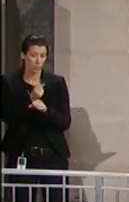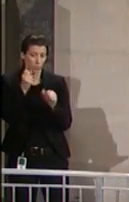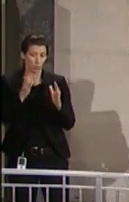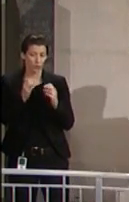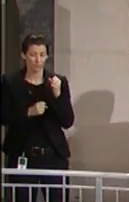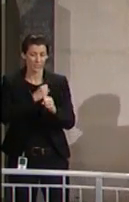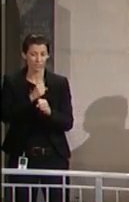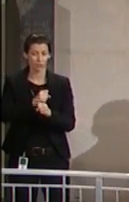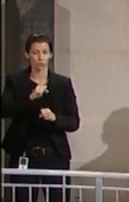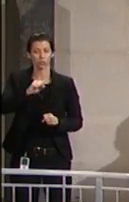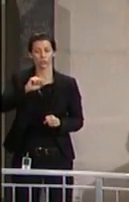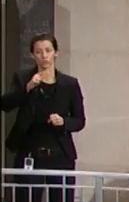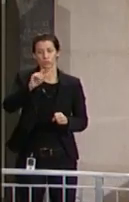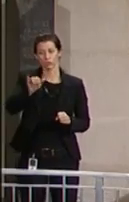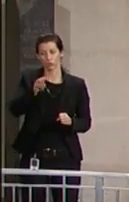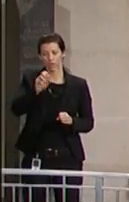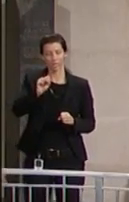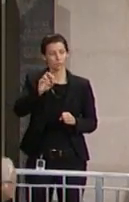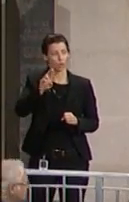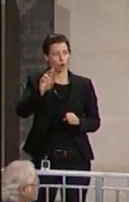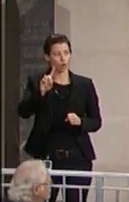Douglas Award, Ashley Evans.